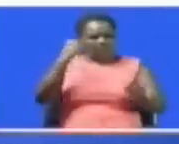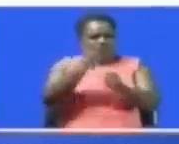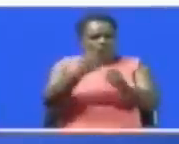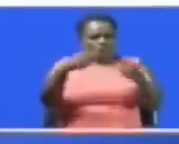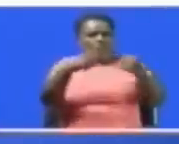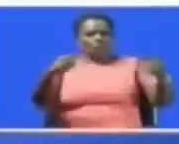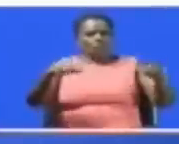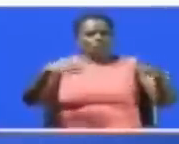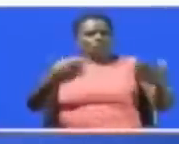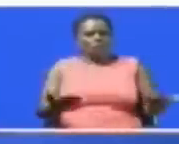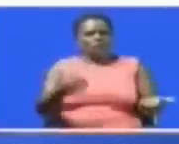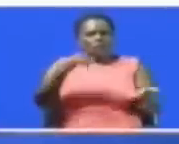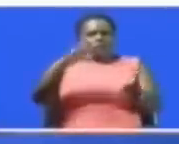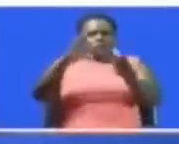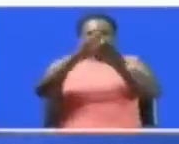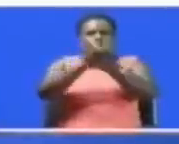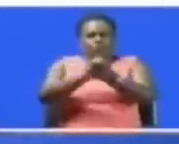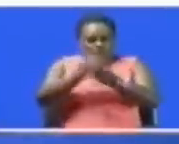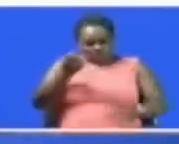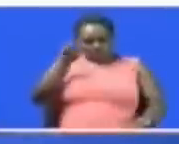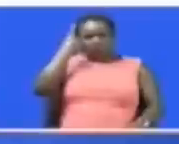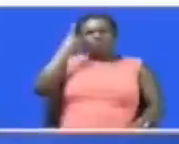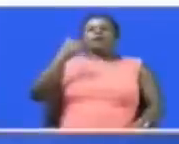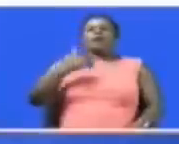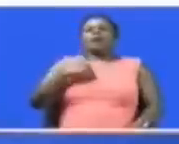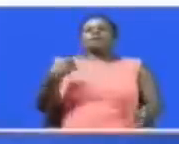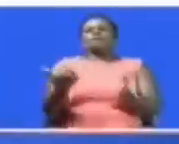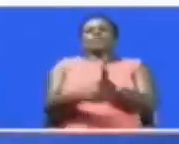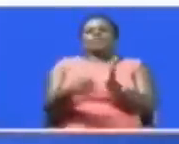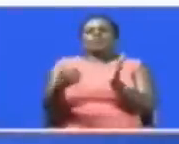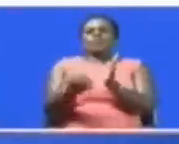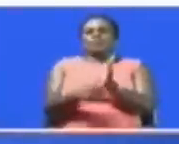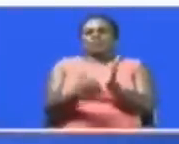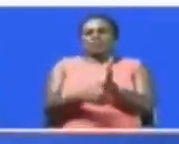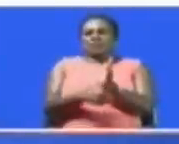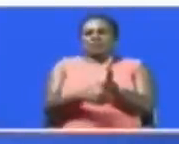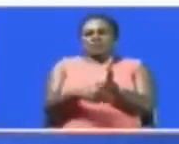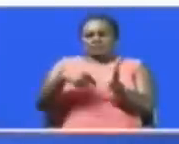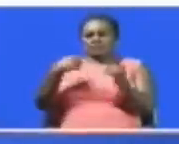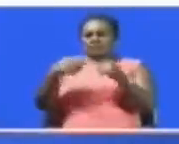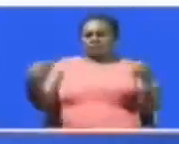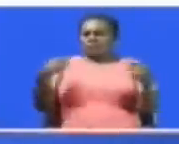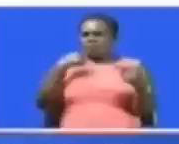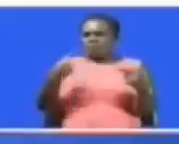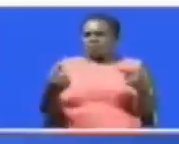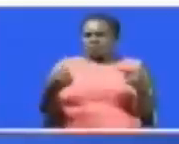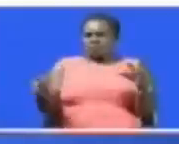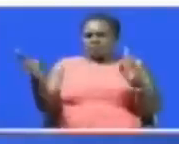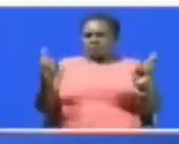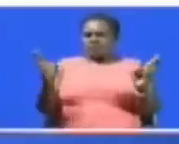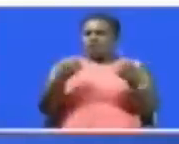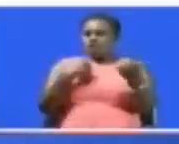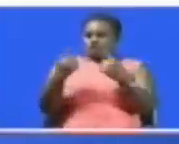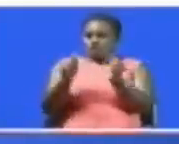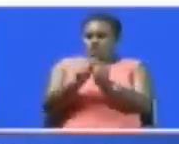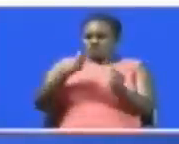done as an opposition is to bring Jubilee to a reality that things are not right. And we were saying as an opposition, if you are ready to